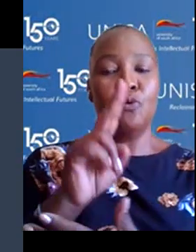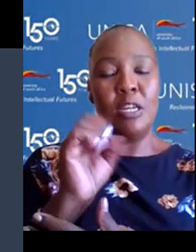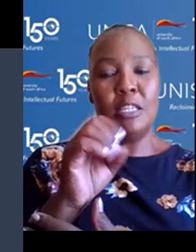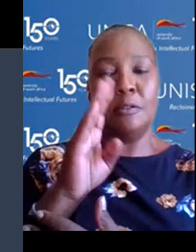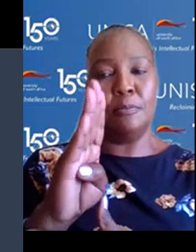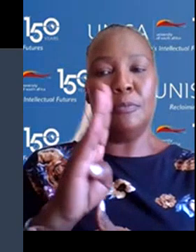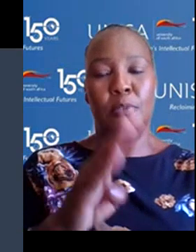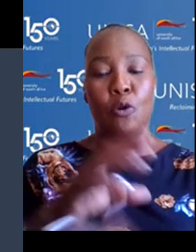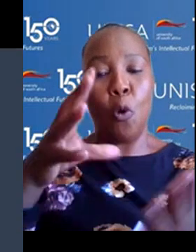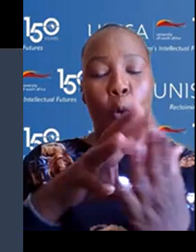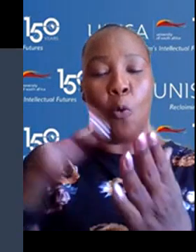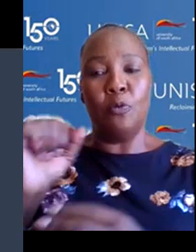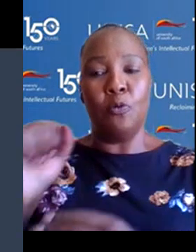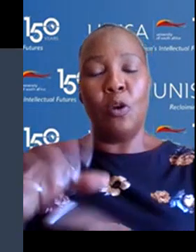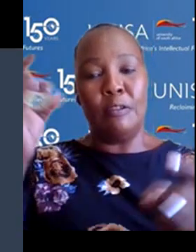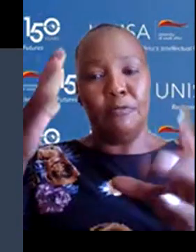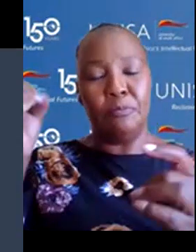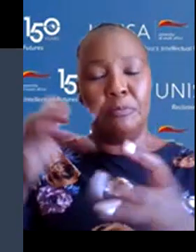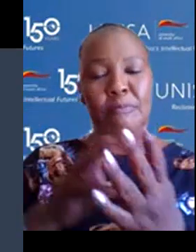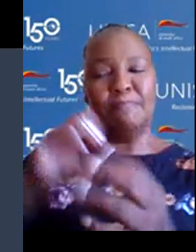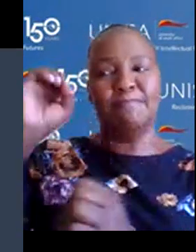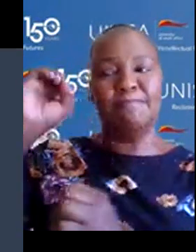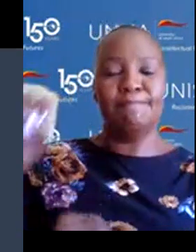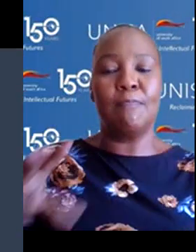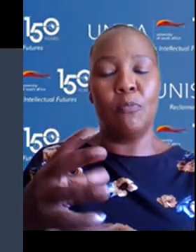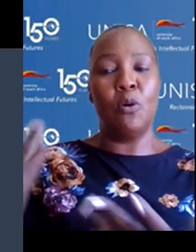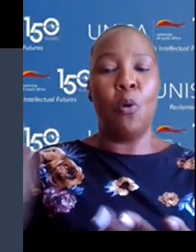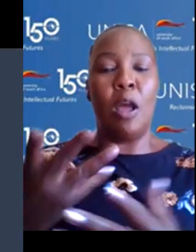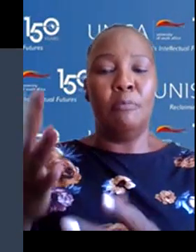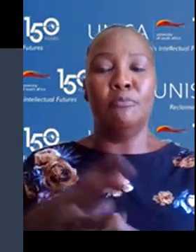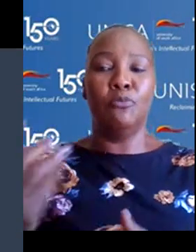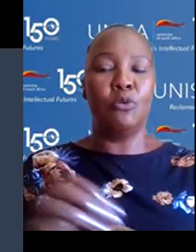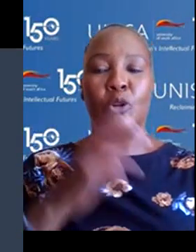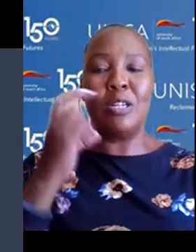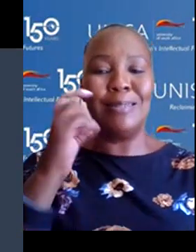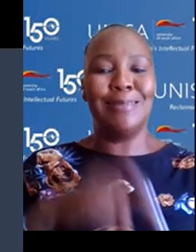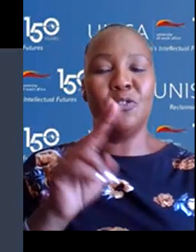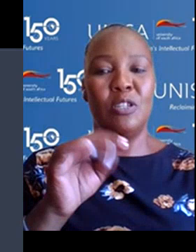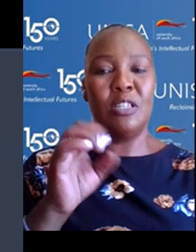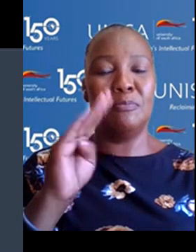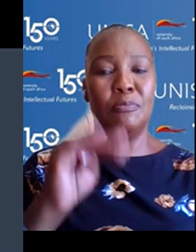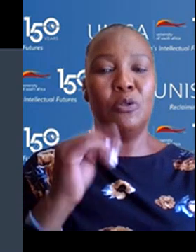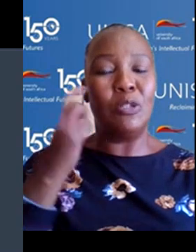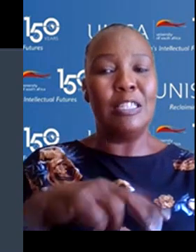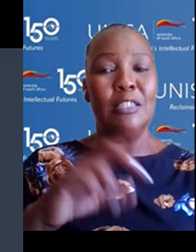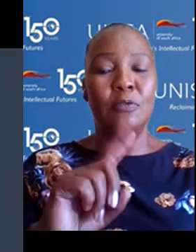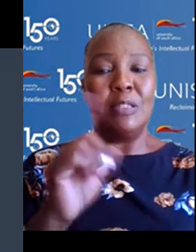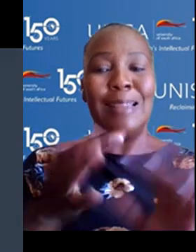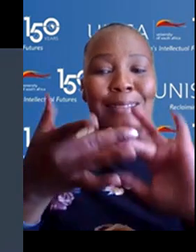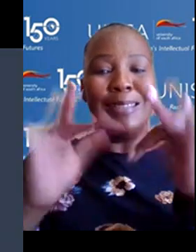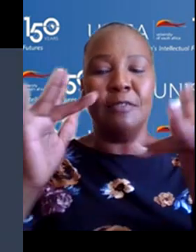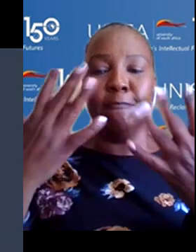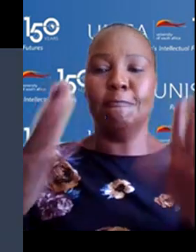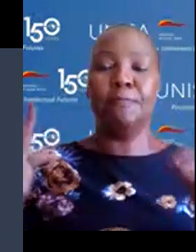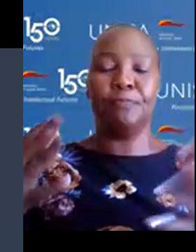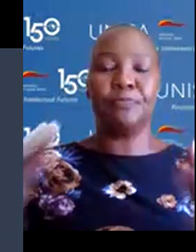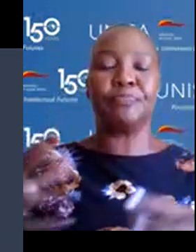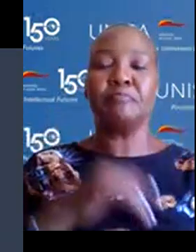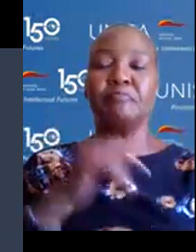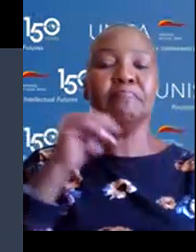copy your information, and then throw it away because you're not going to need a USB anymore. All you do need is the internet. Okay, so it doesn't matter